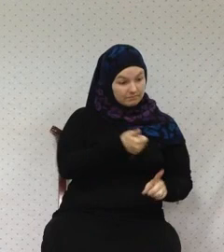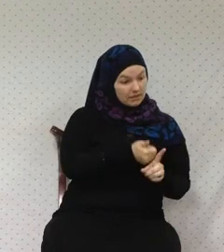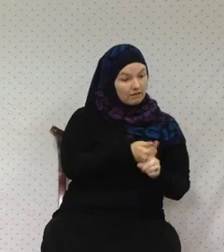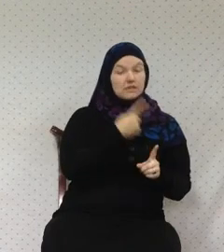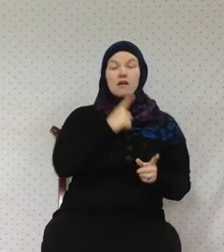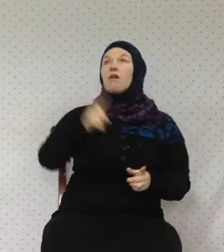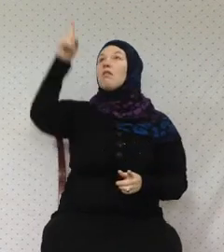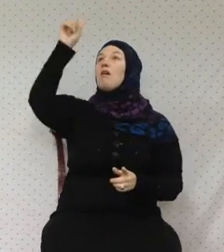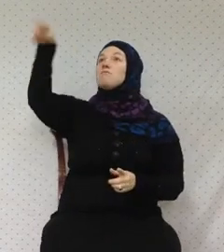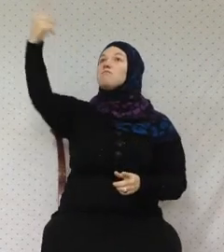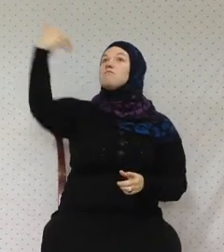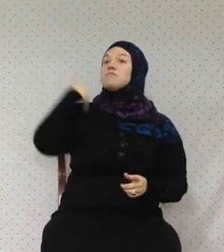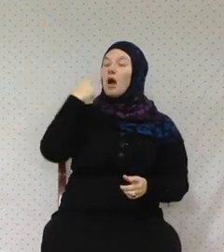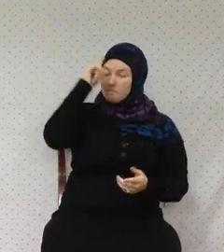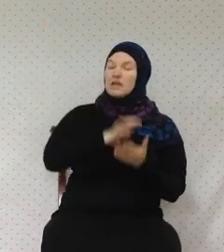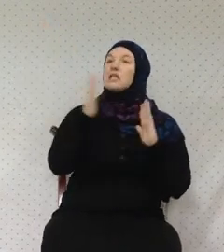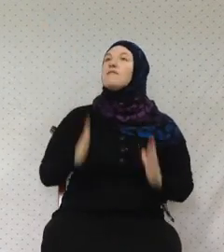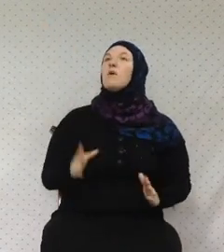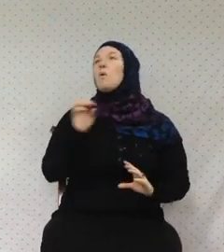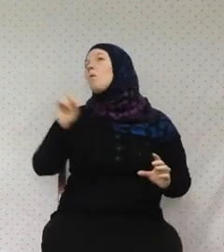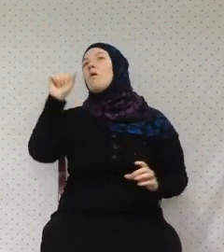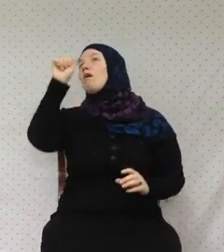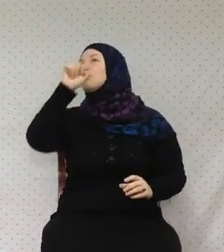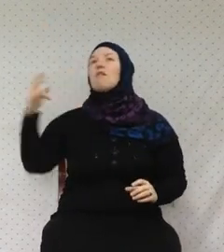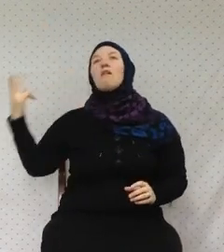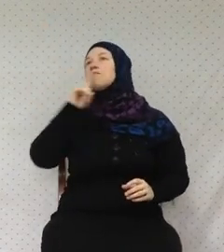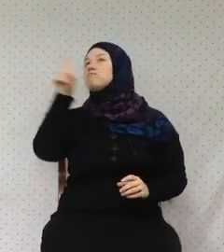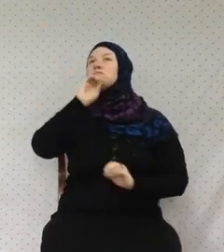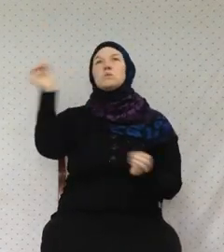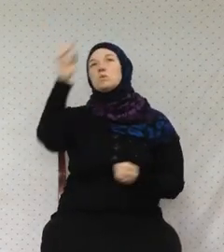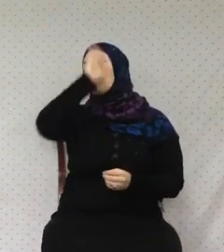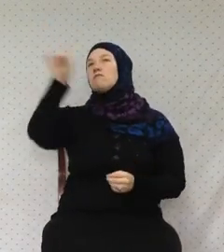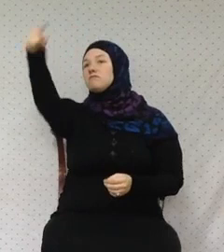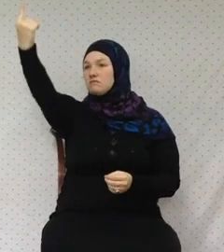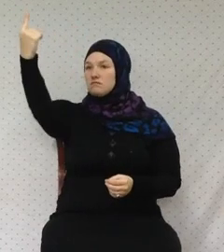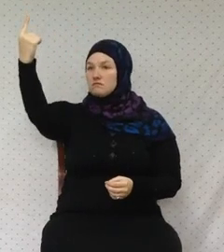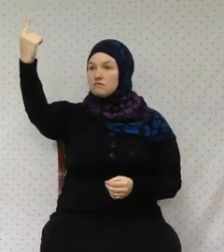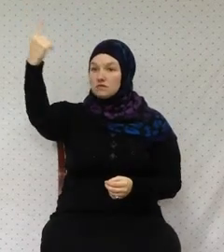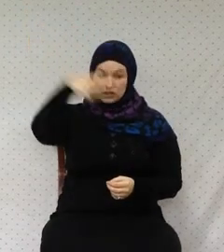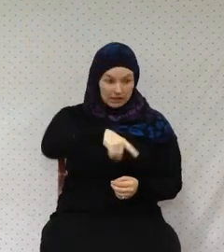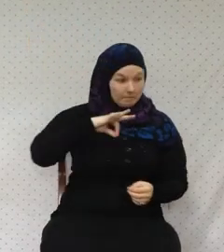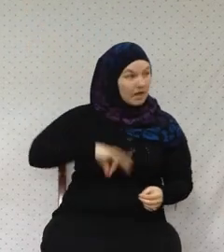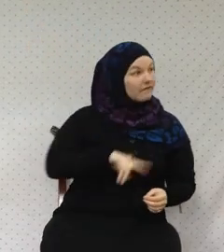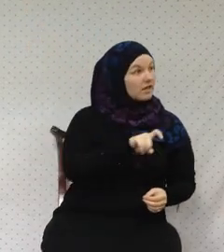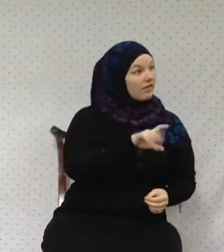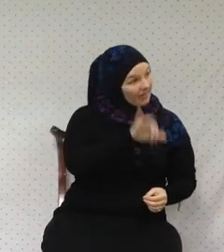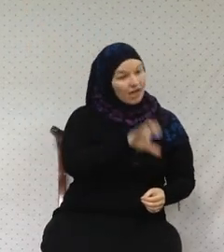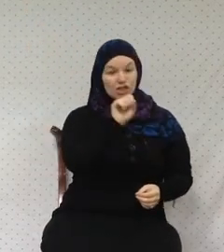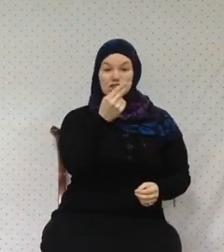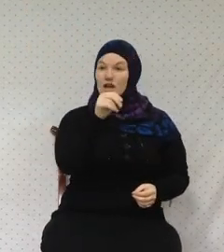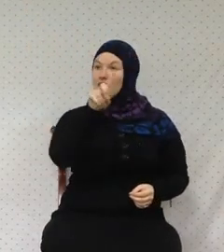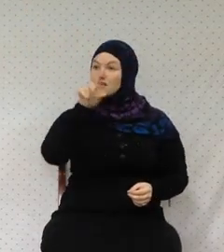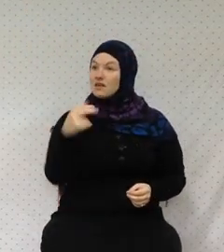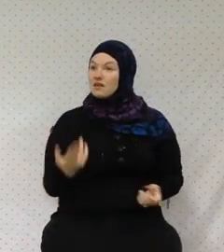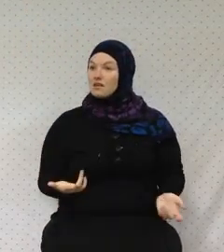and submitting to Allah and saying, I am a believer, O Allah, I believe there is no God but you? That is the Shahada.